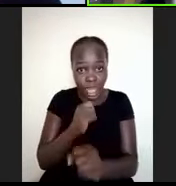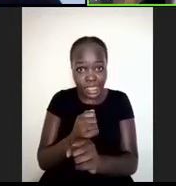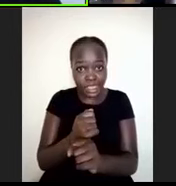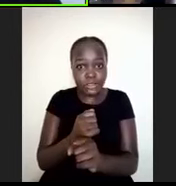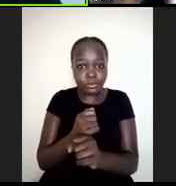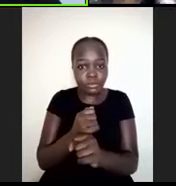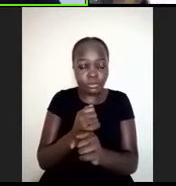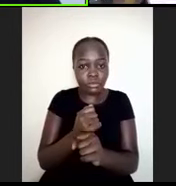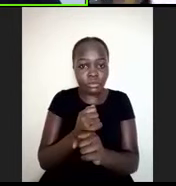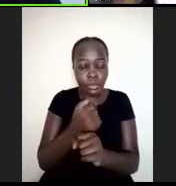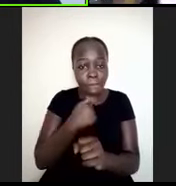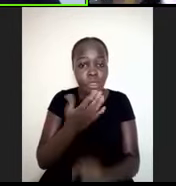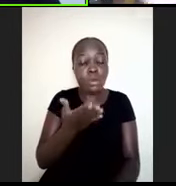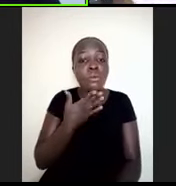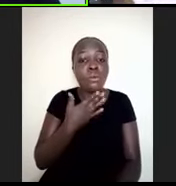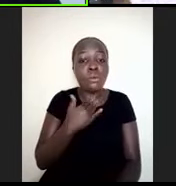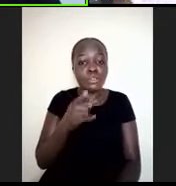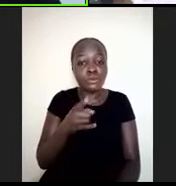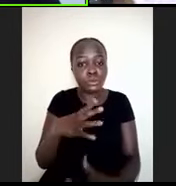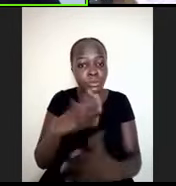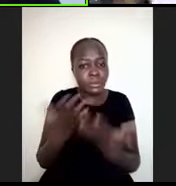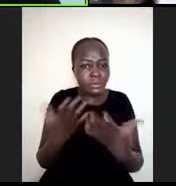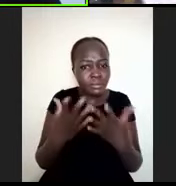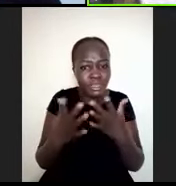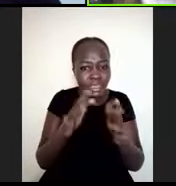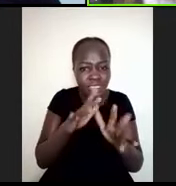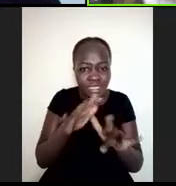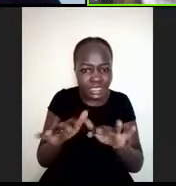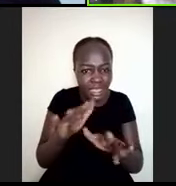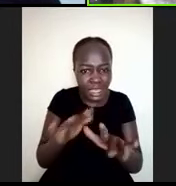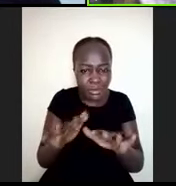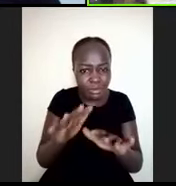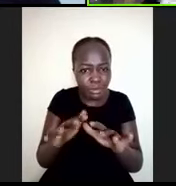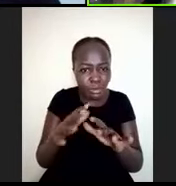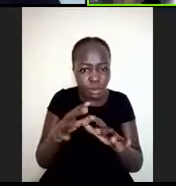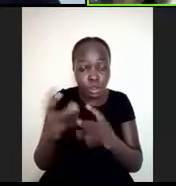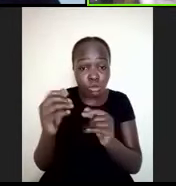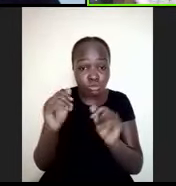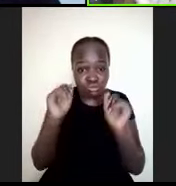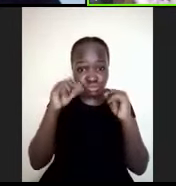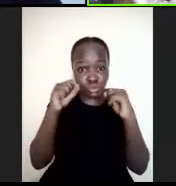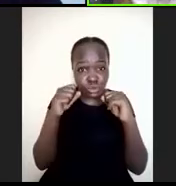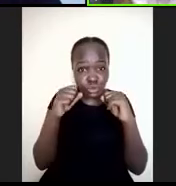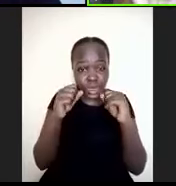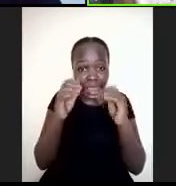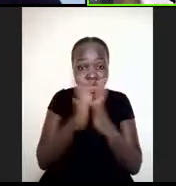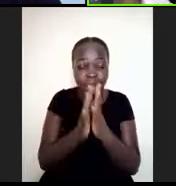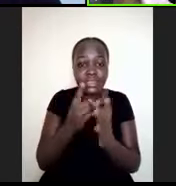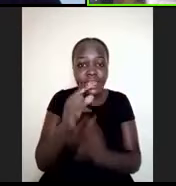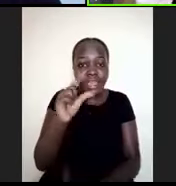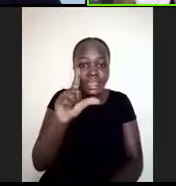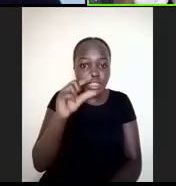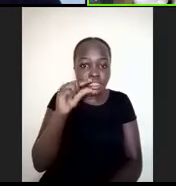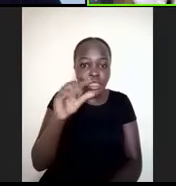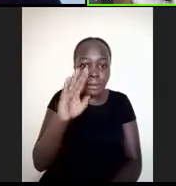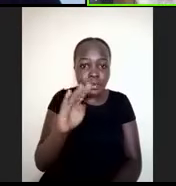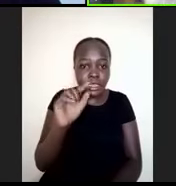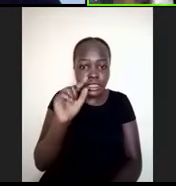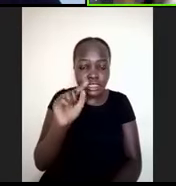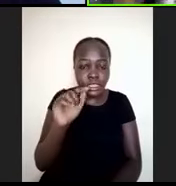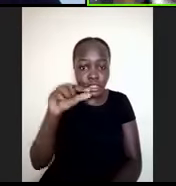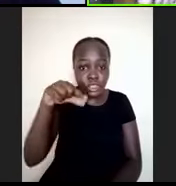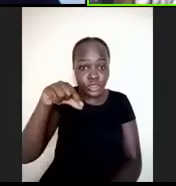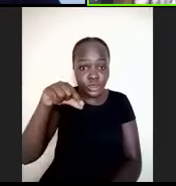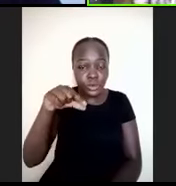to just type out, just go to Google and just say LGBTQ cartoons